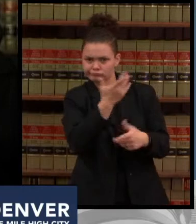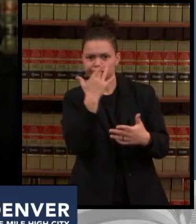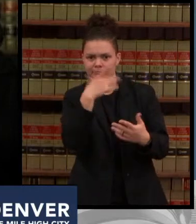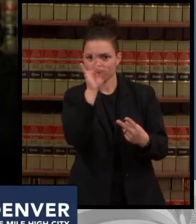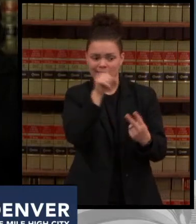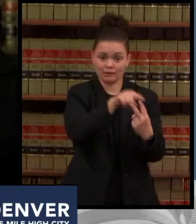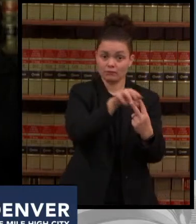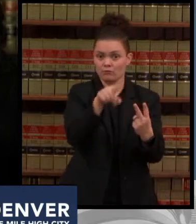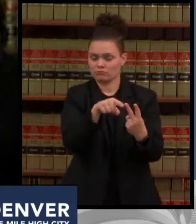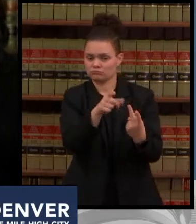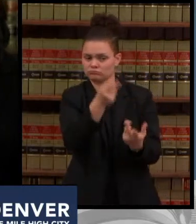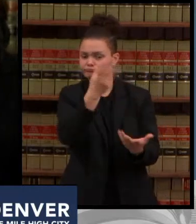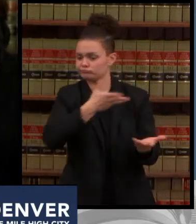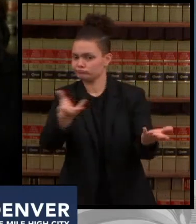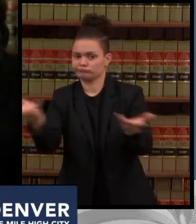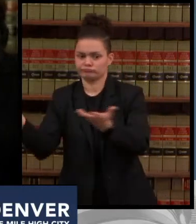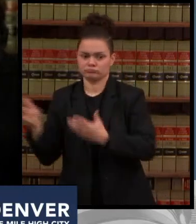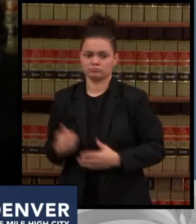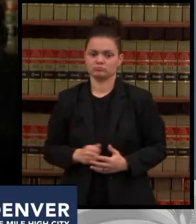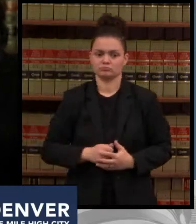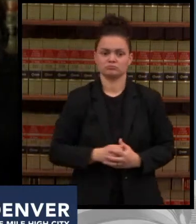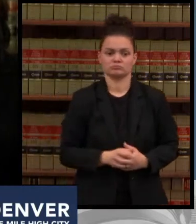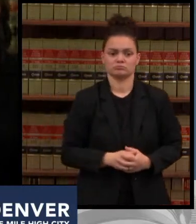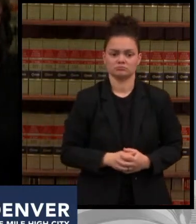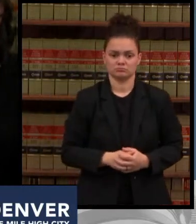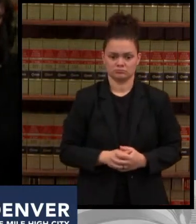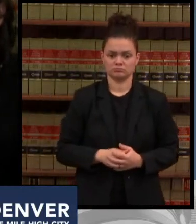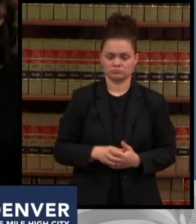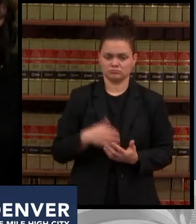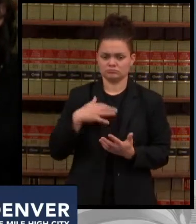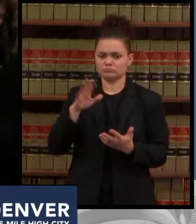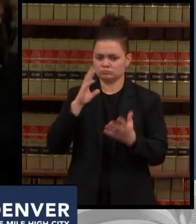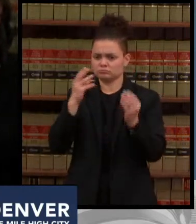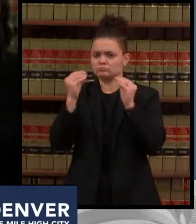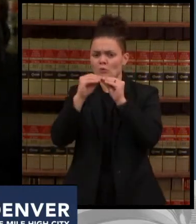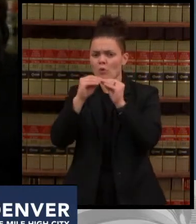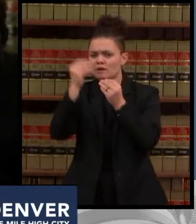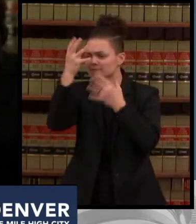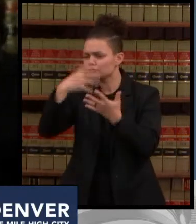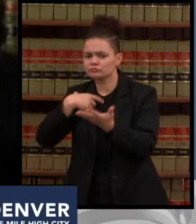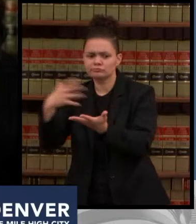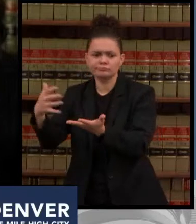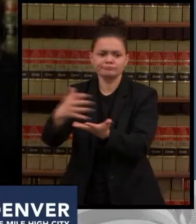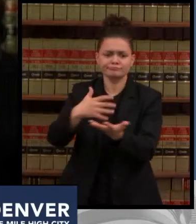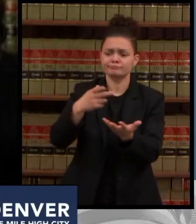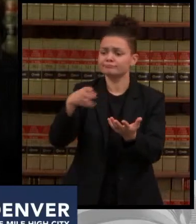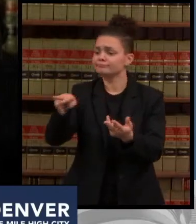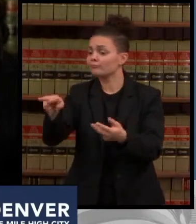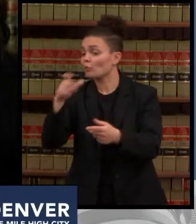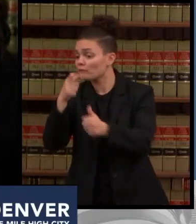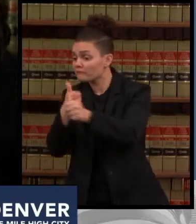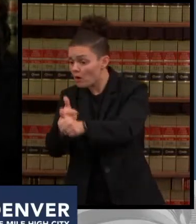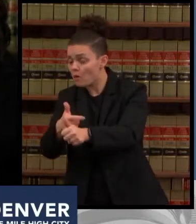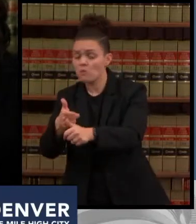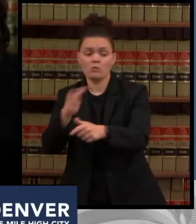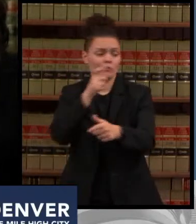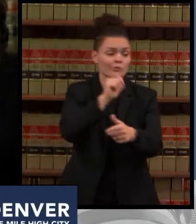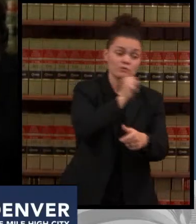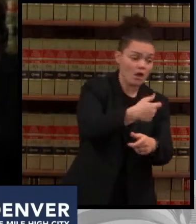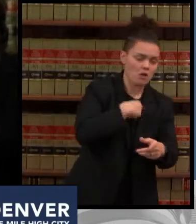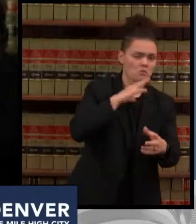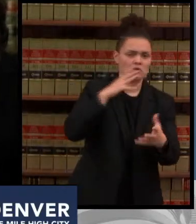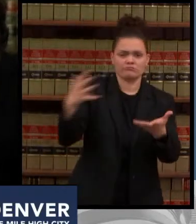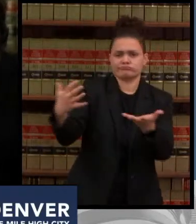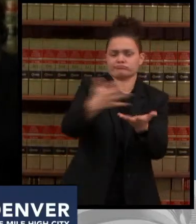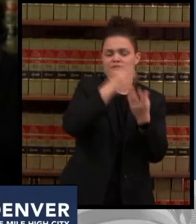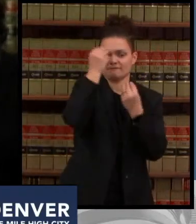just to have it on record so we know who's doing this. And quite honestly, if we're asked, where are those businesses that have a vaccine